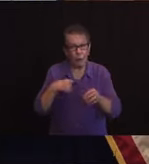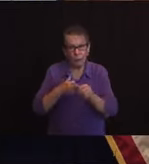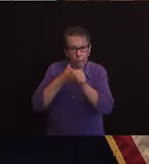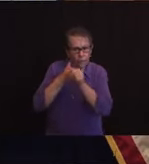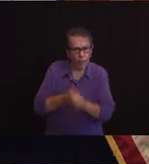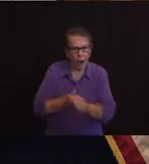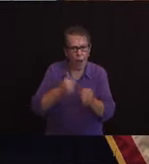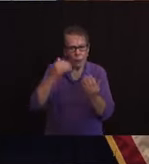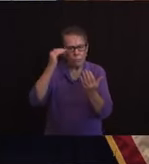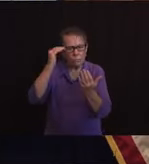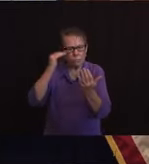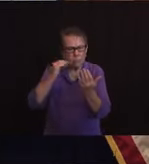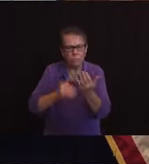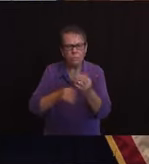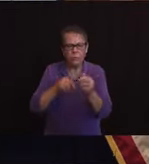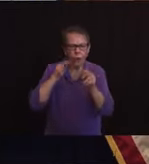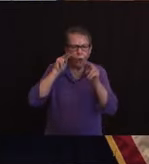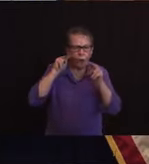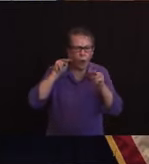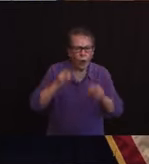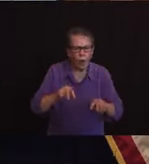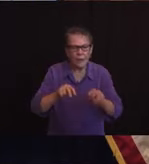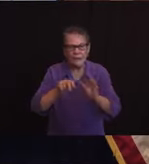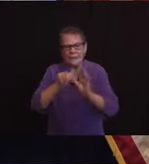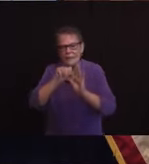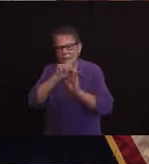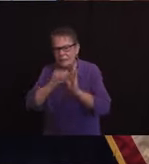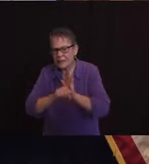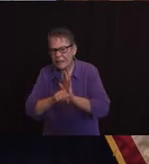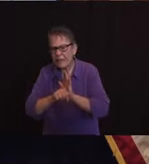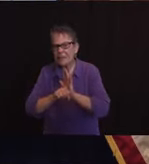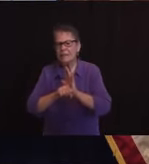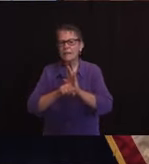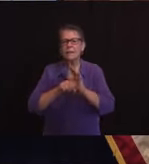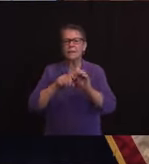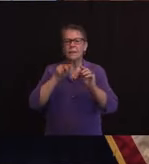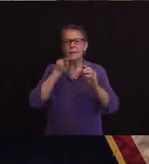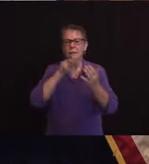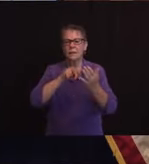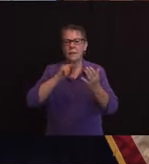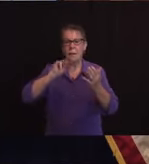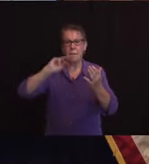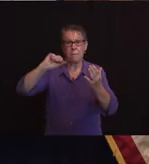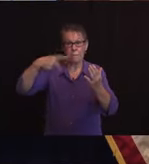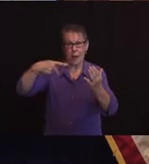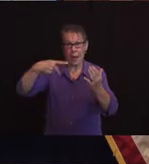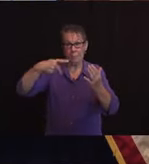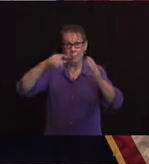green, yellow, orange, and red. You can see that about a